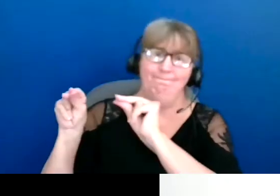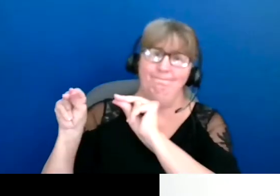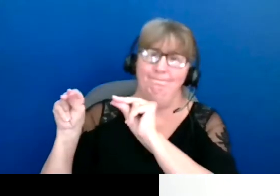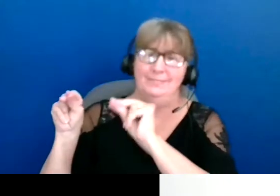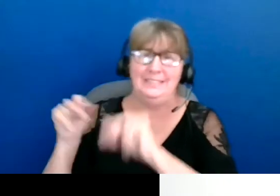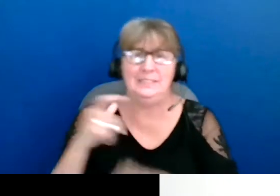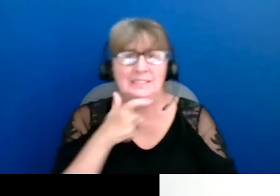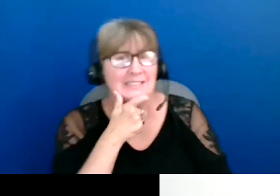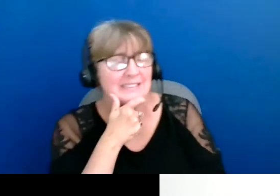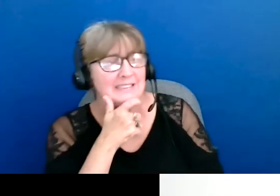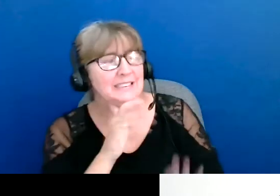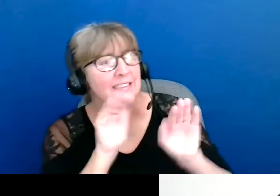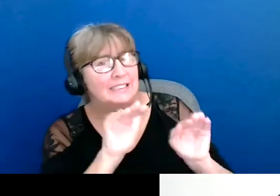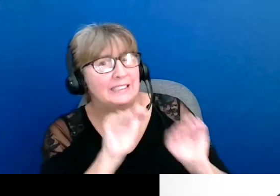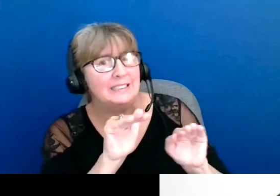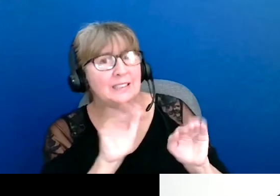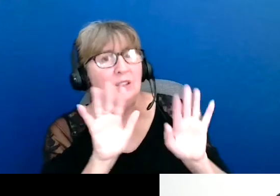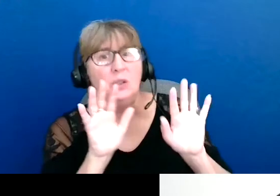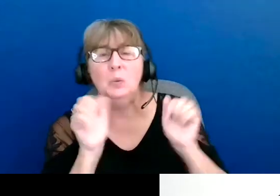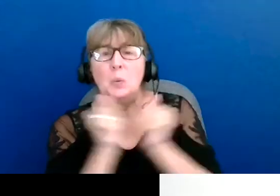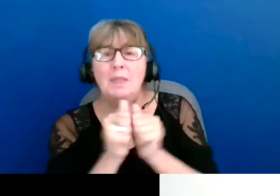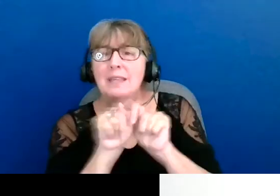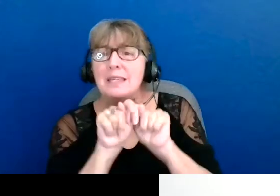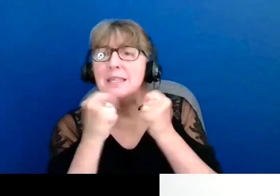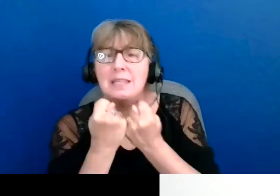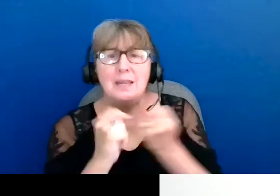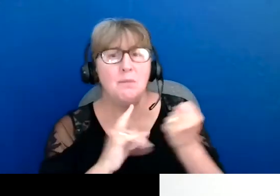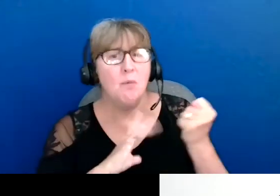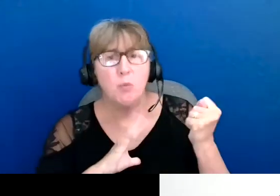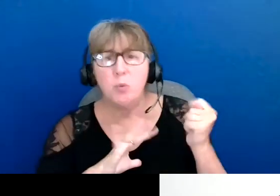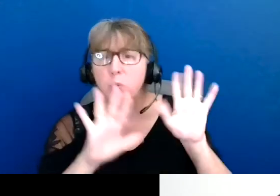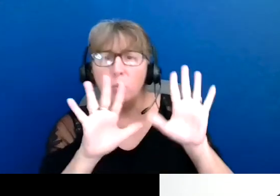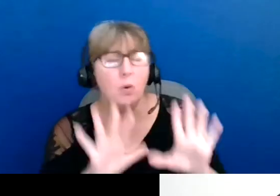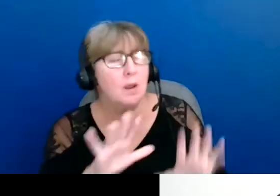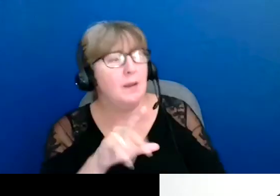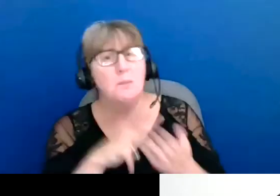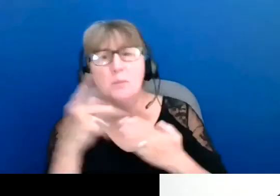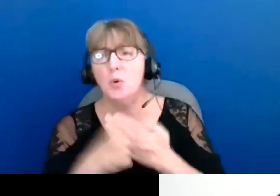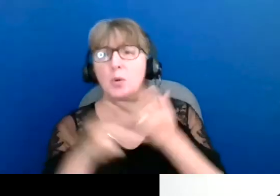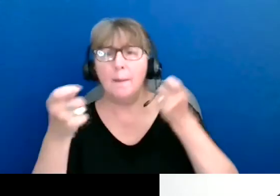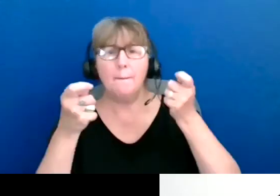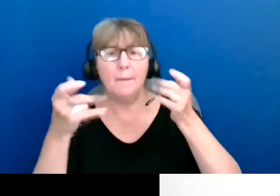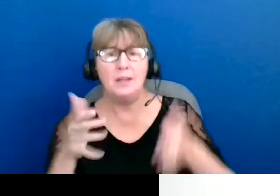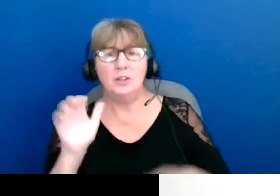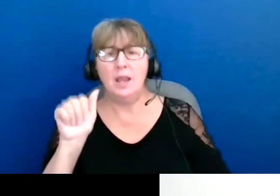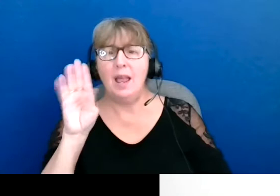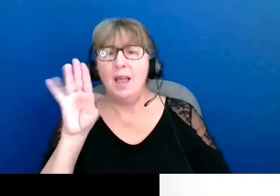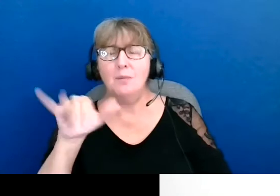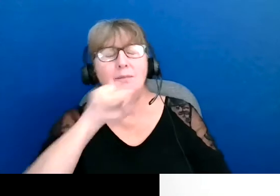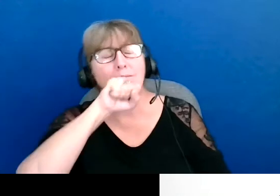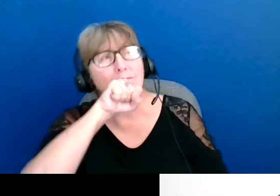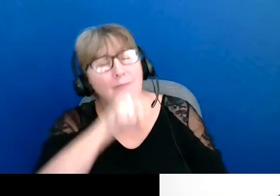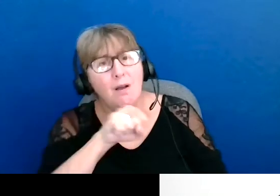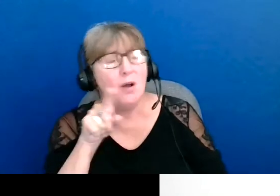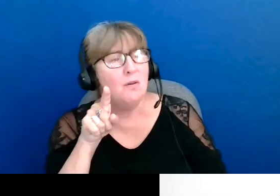I said, I'm going to be with a really great team. I love the program manager. Her name is Abby. We'll have an